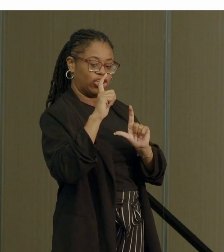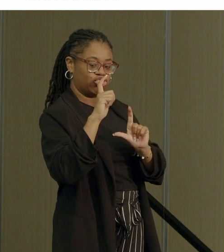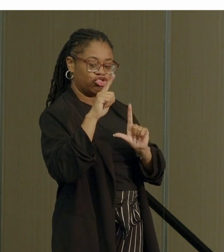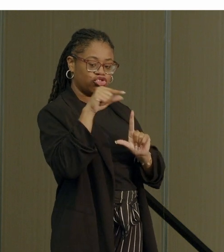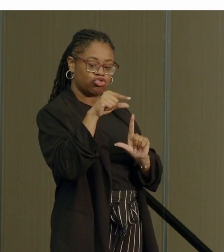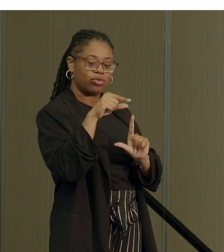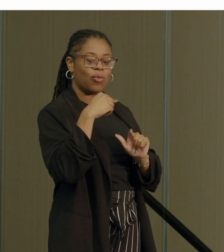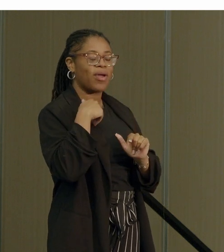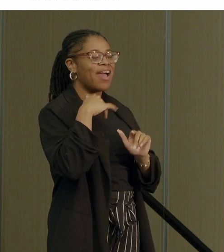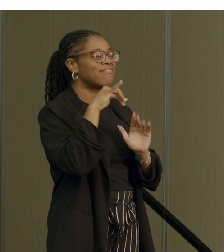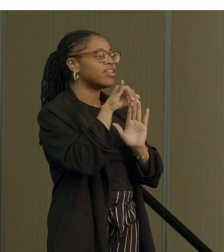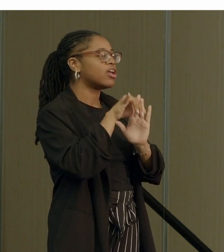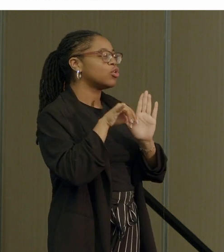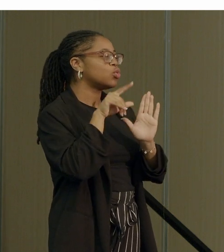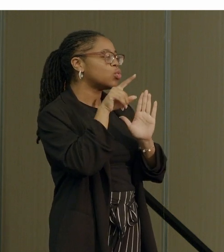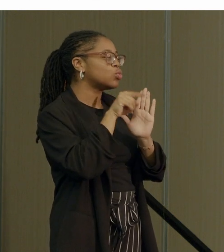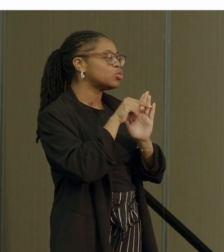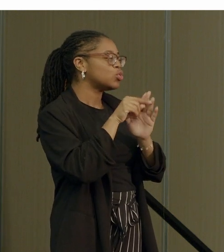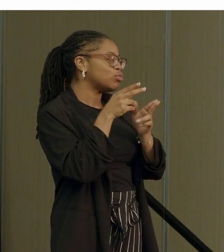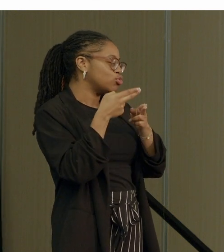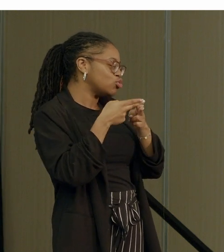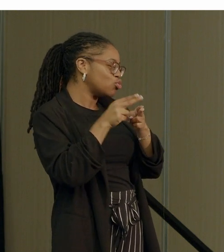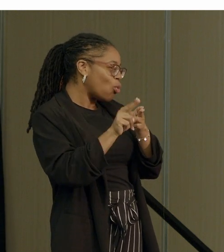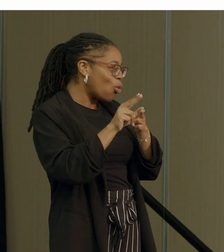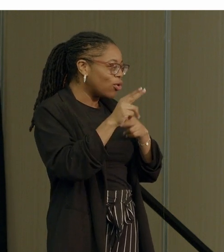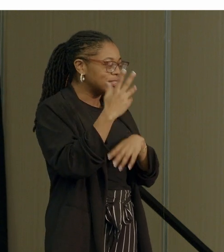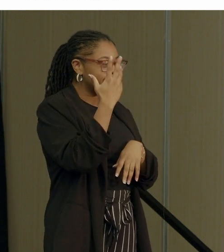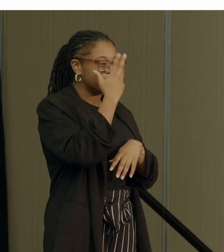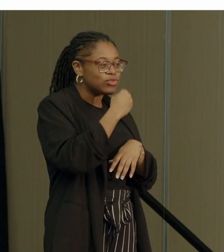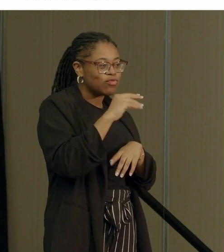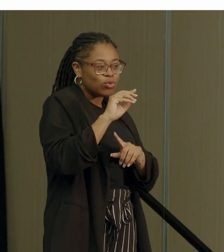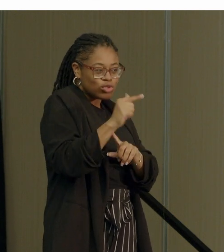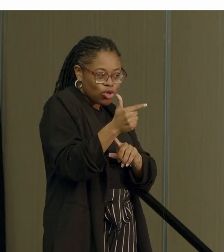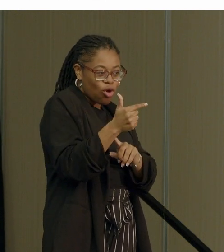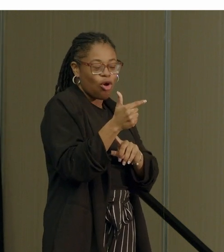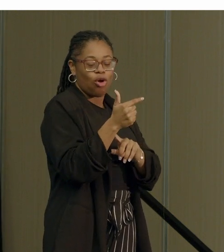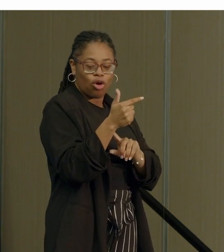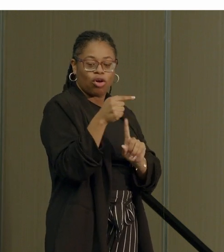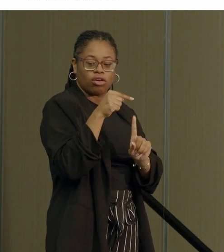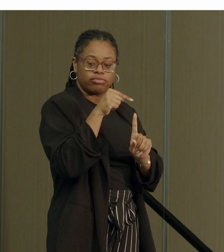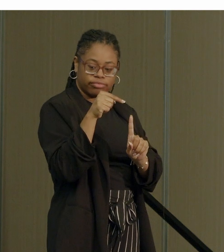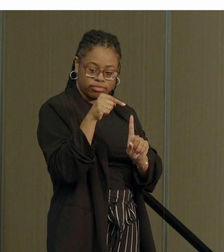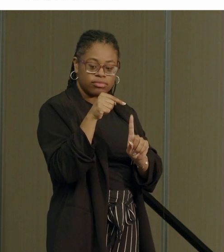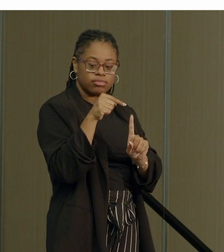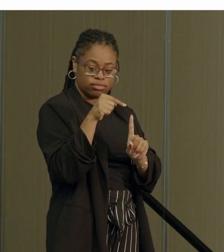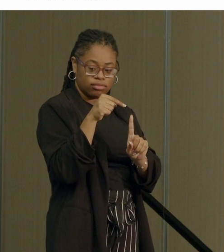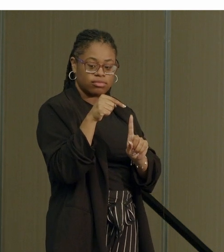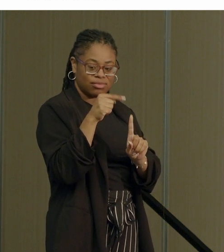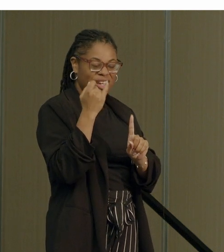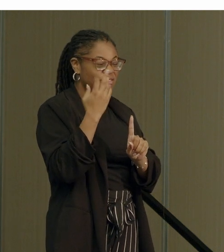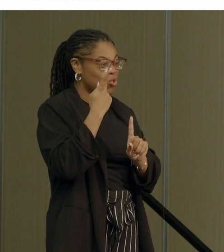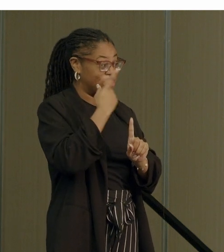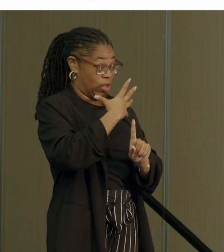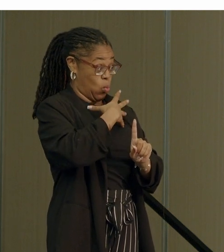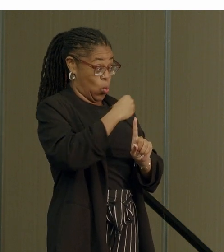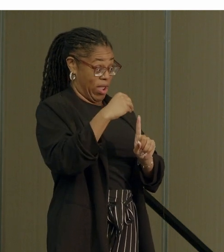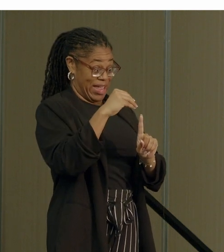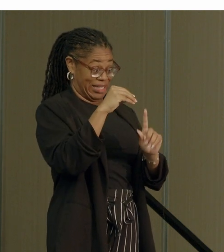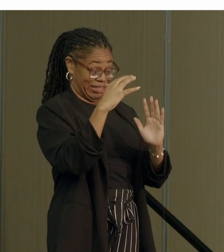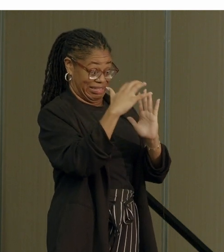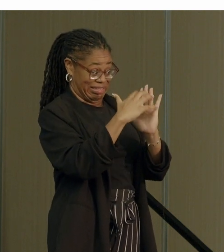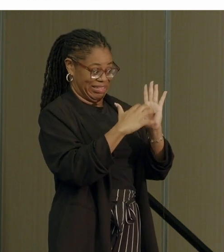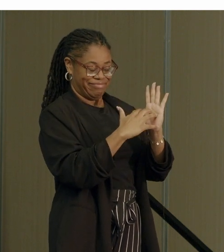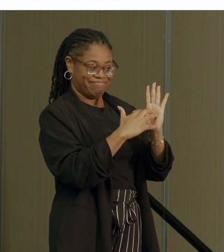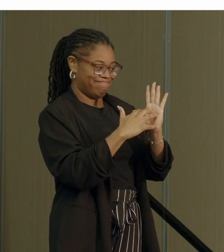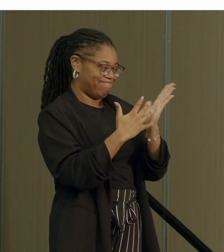YouTube Shorts, there's a picture of a dog. It's a very colorful photo. And if we were just looking at white text on that photo, probably some of